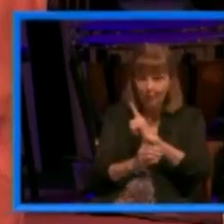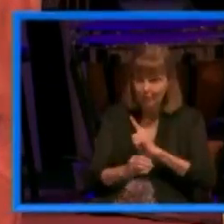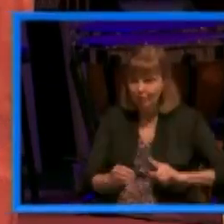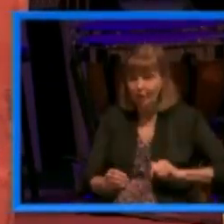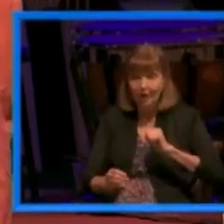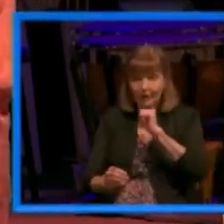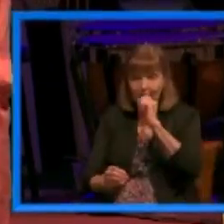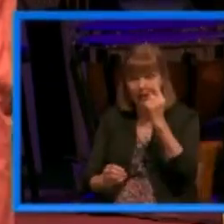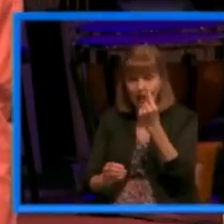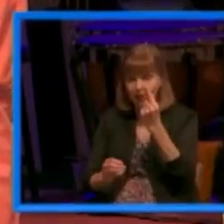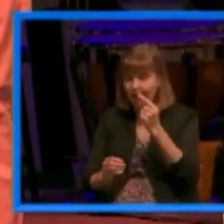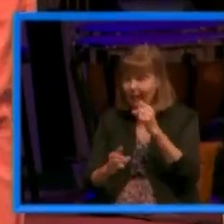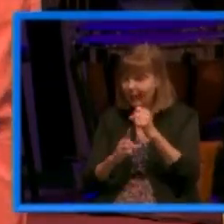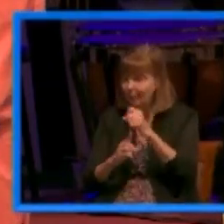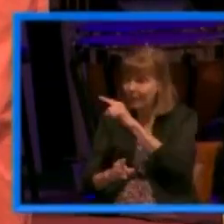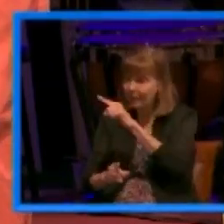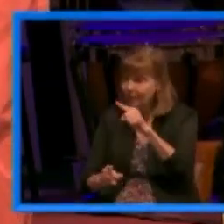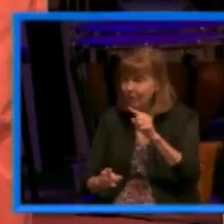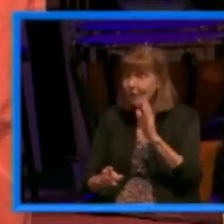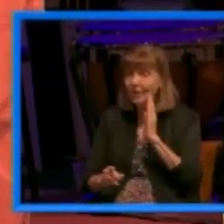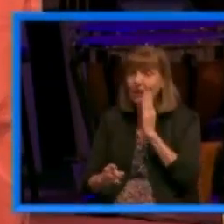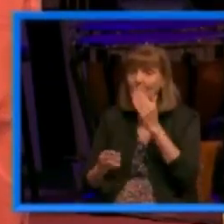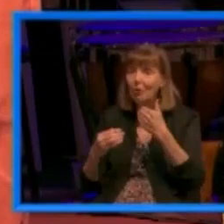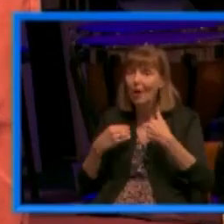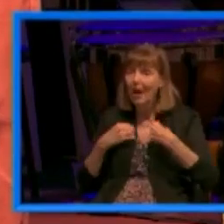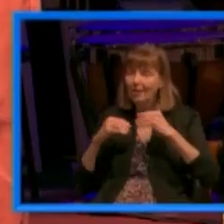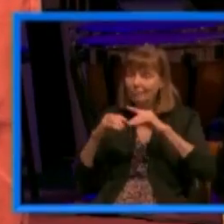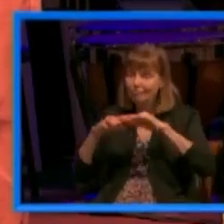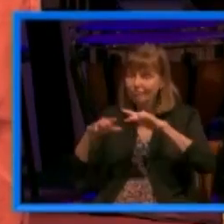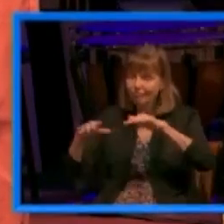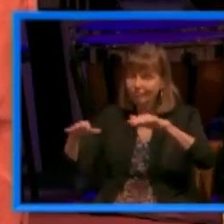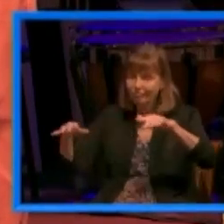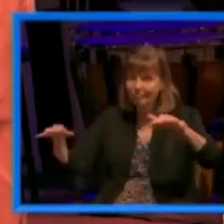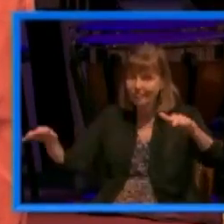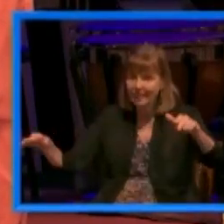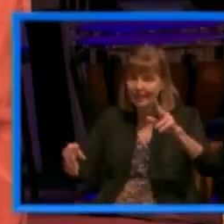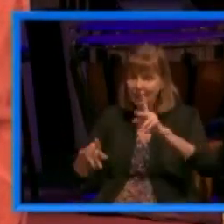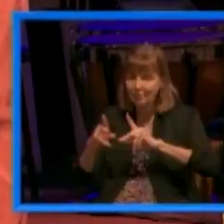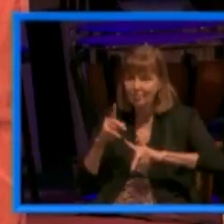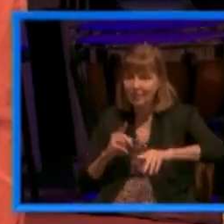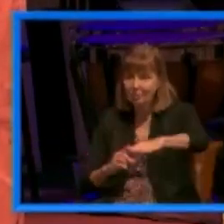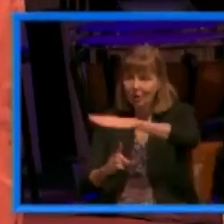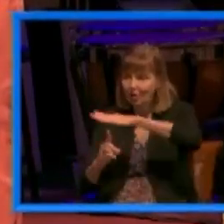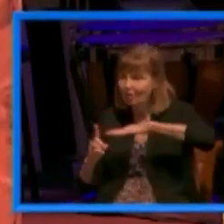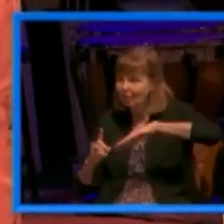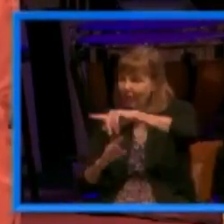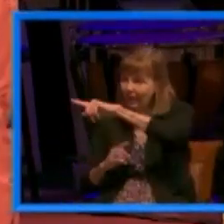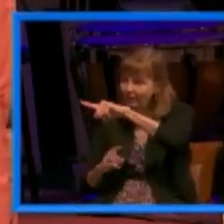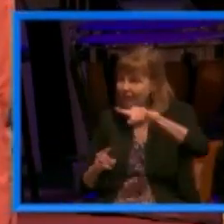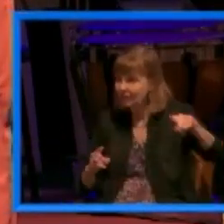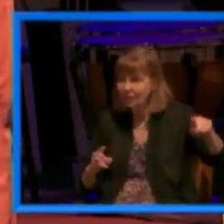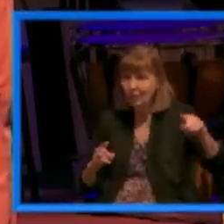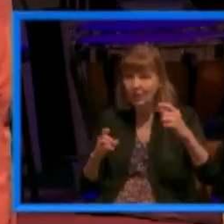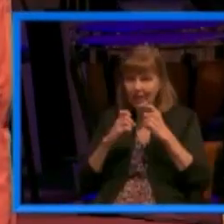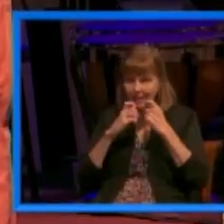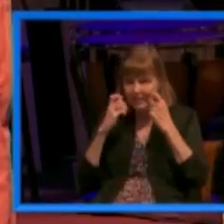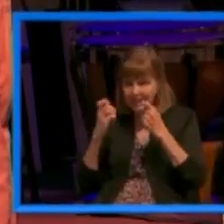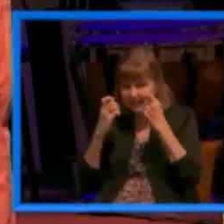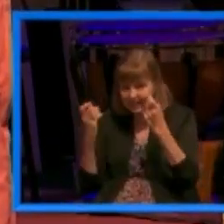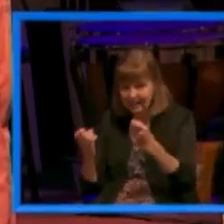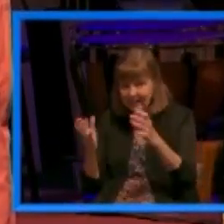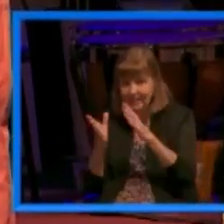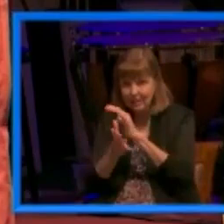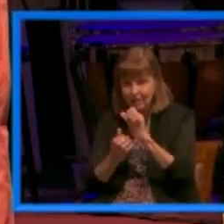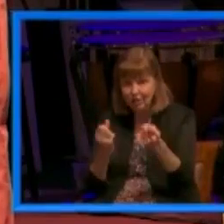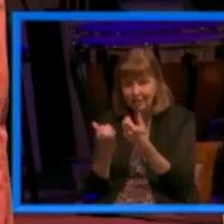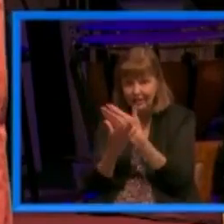ripple effects for all who are around you. Sin destroys everything it touches. It